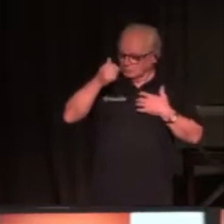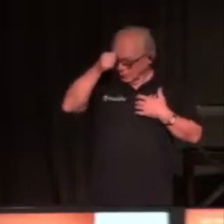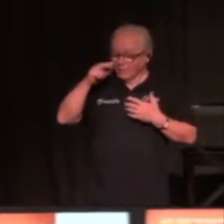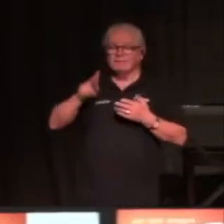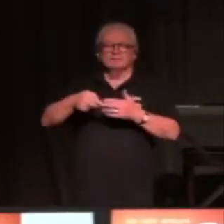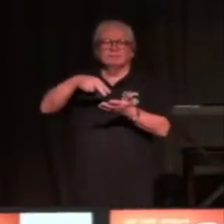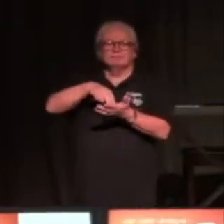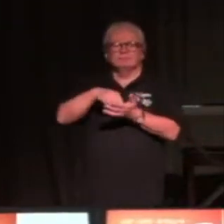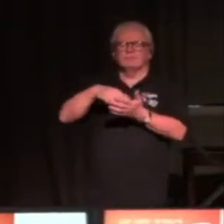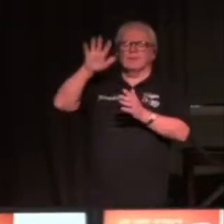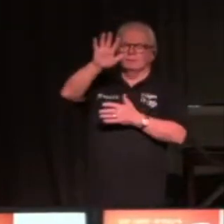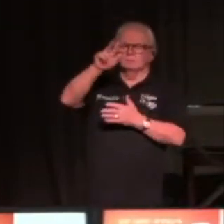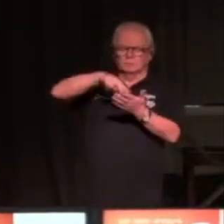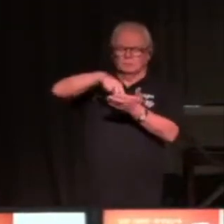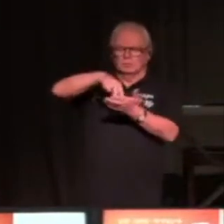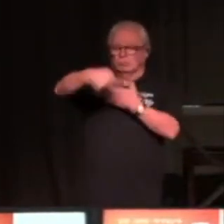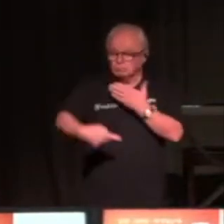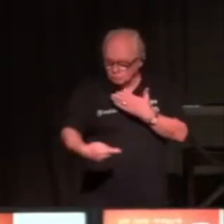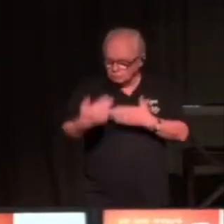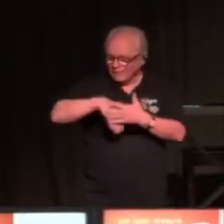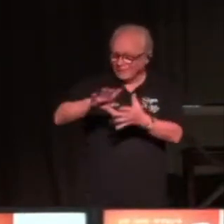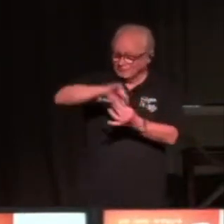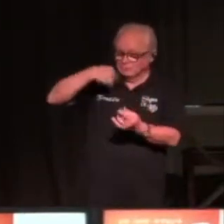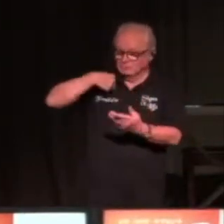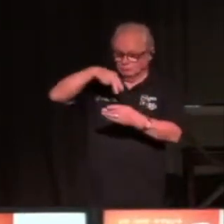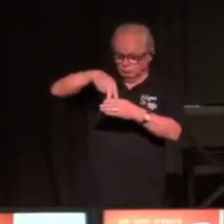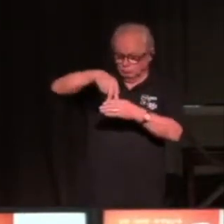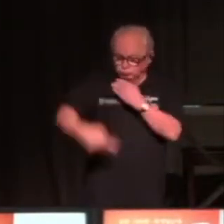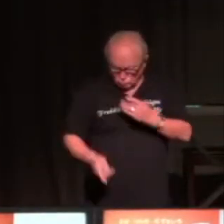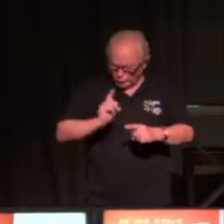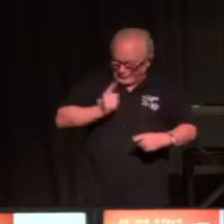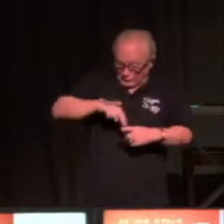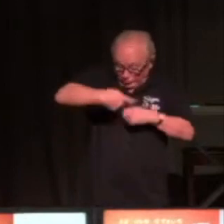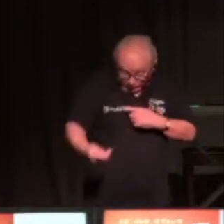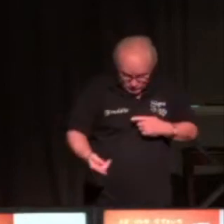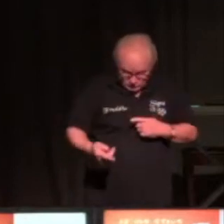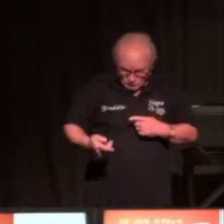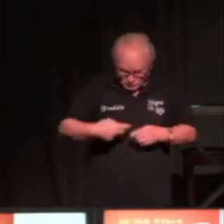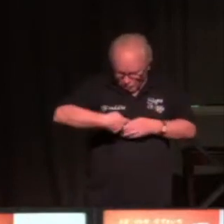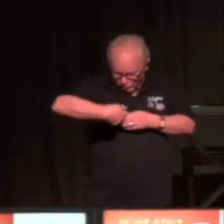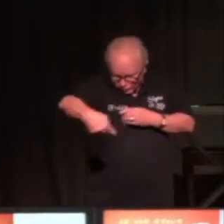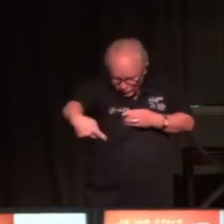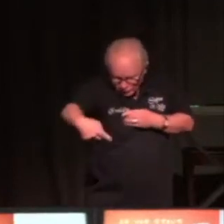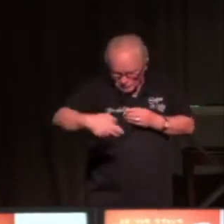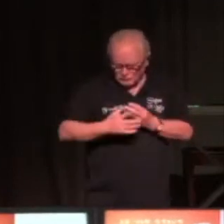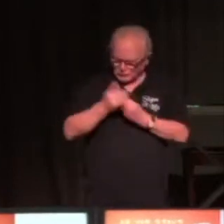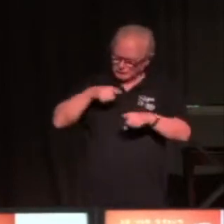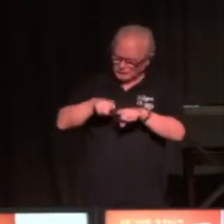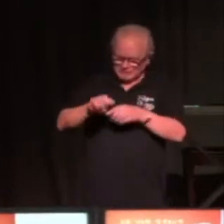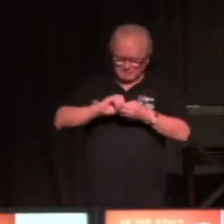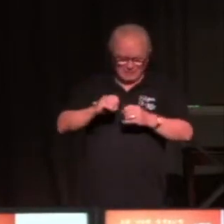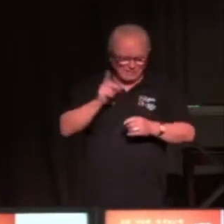Spirit? I just went down like a plank on the floor, and I think God was trying to make fun of me because I fell